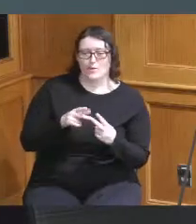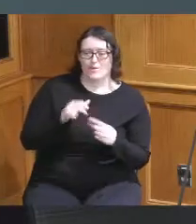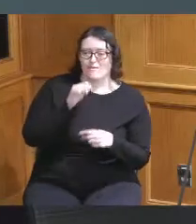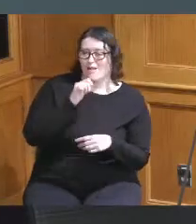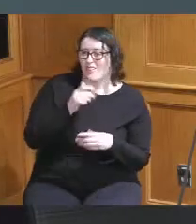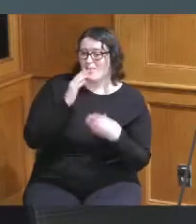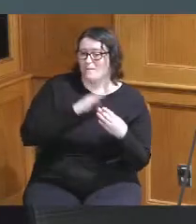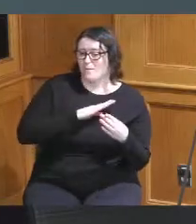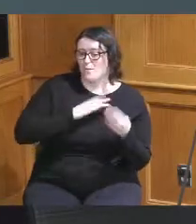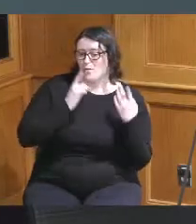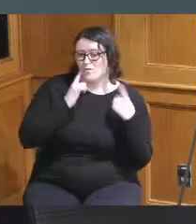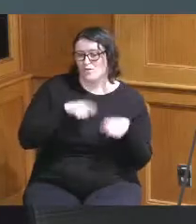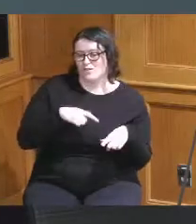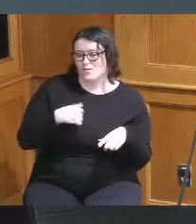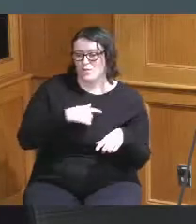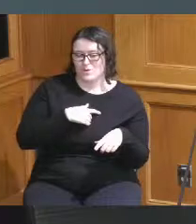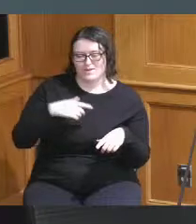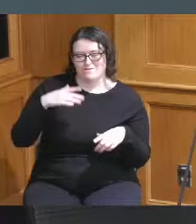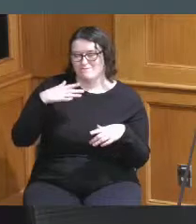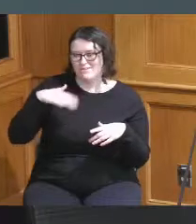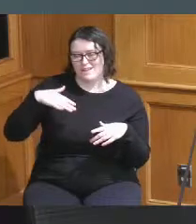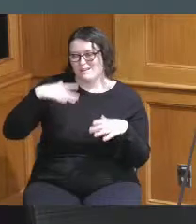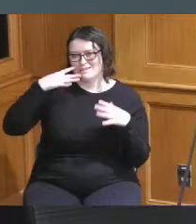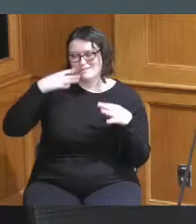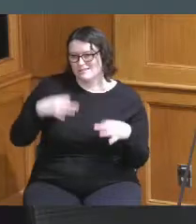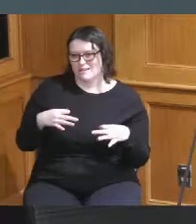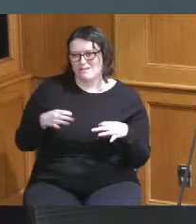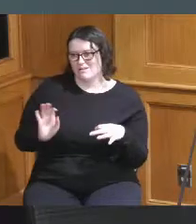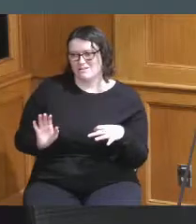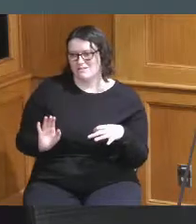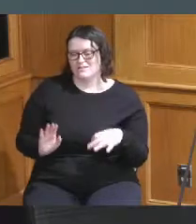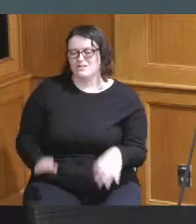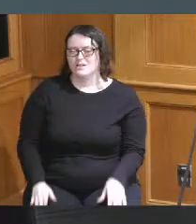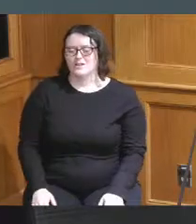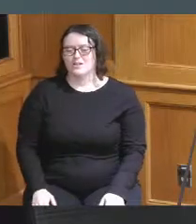in agreement with it. We have not come to that conclusion yet.